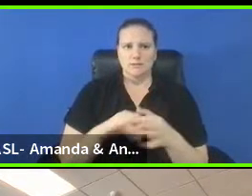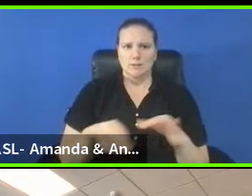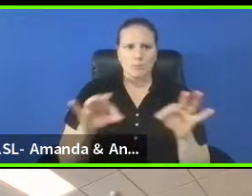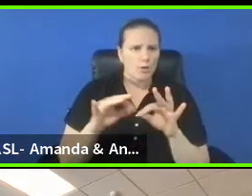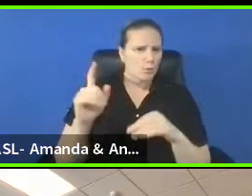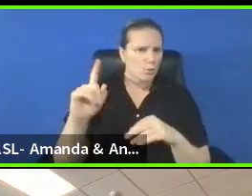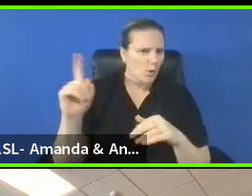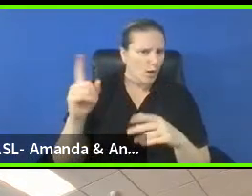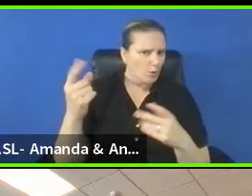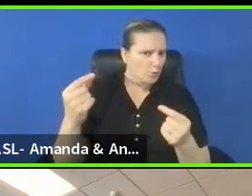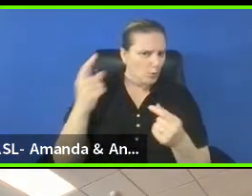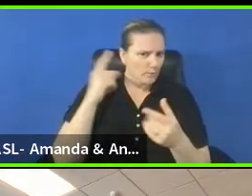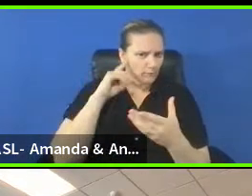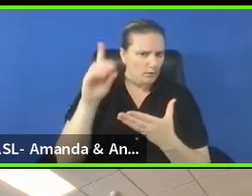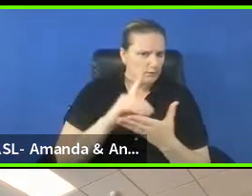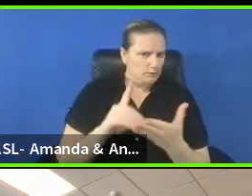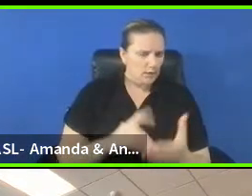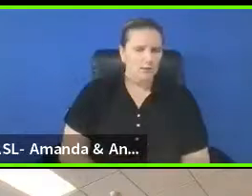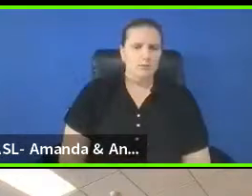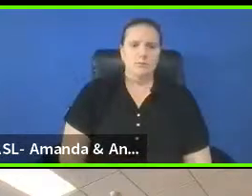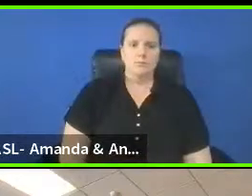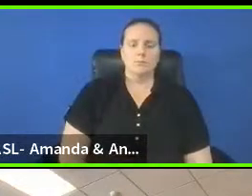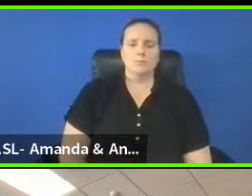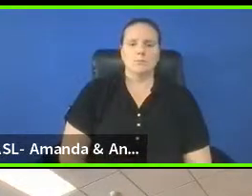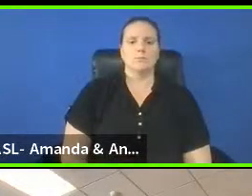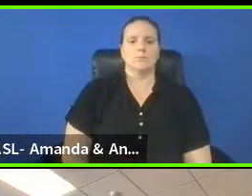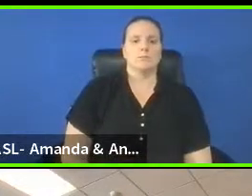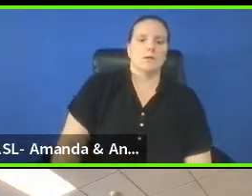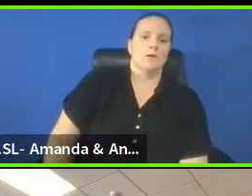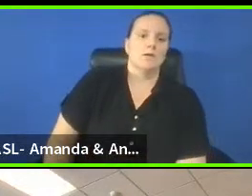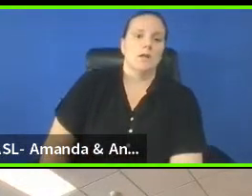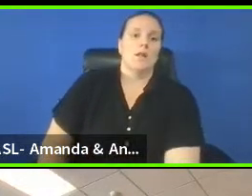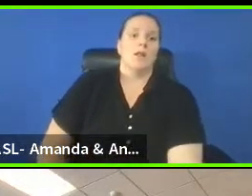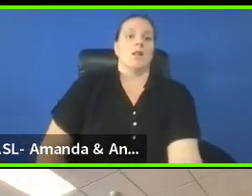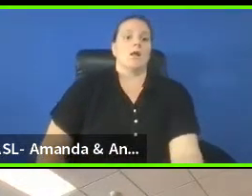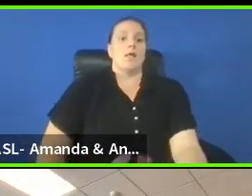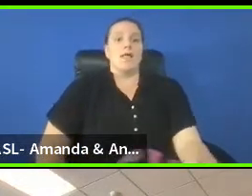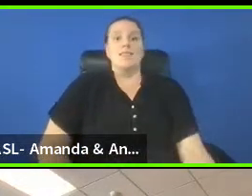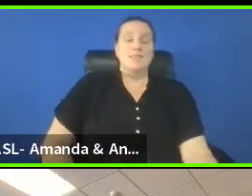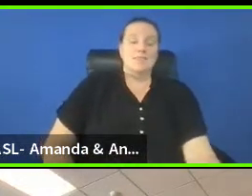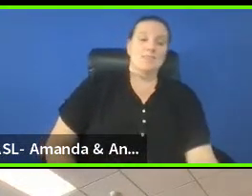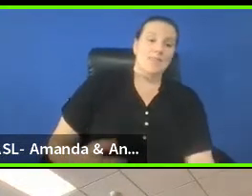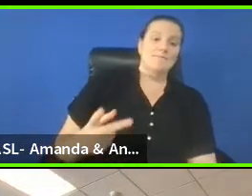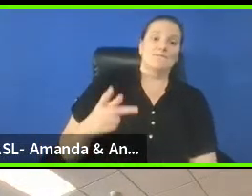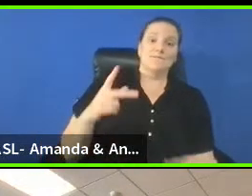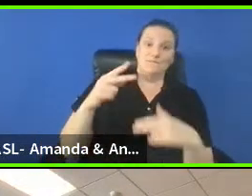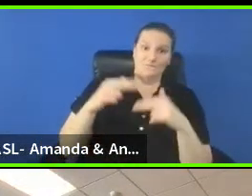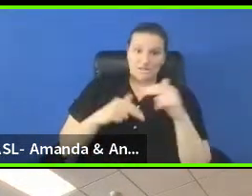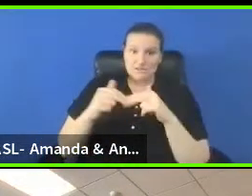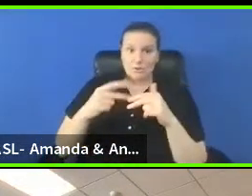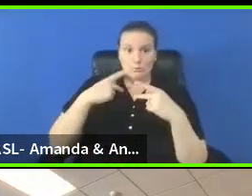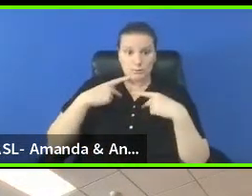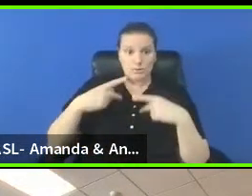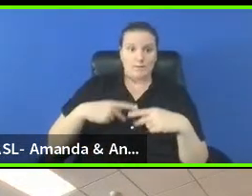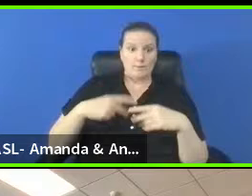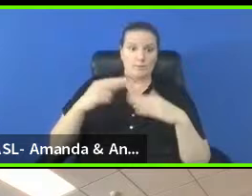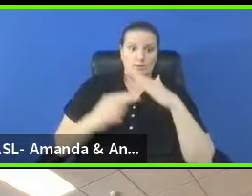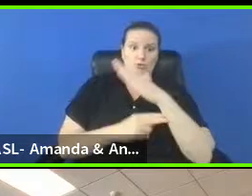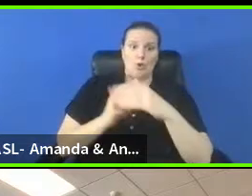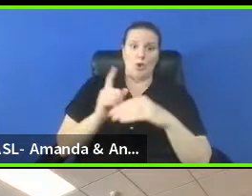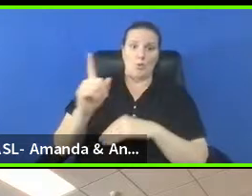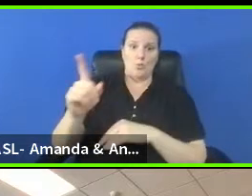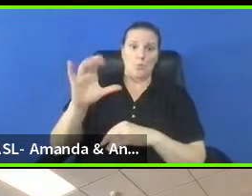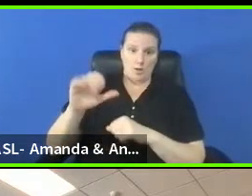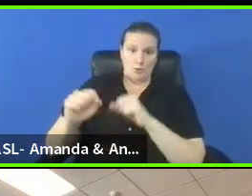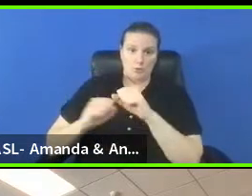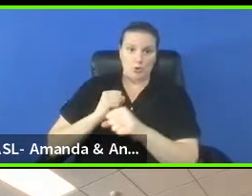land on design. So the life of the bridge, the physical structure that we build, we're building a 100-year